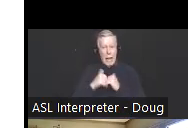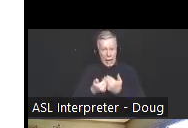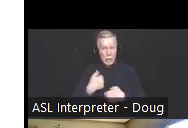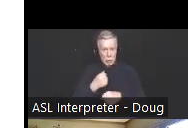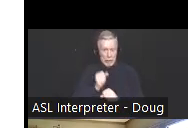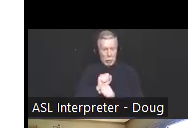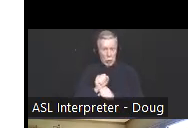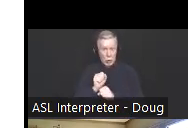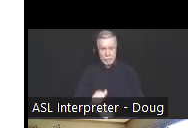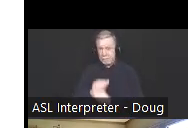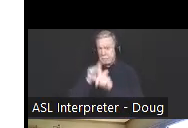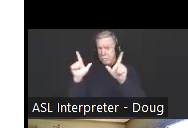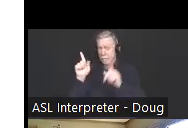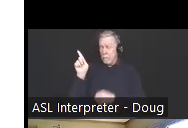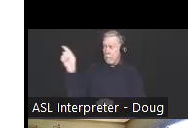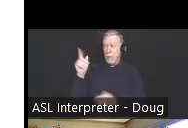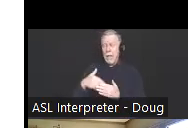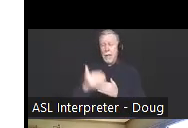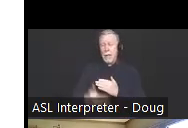please.